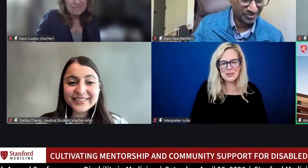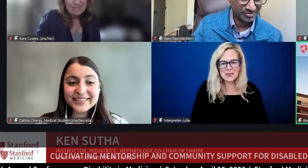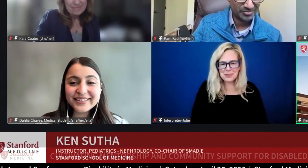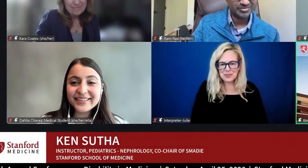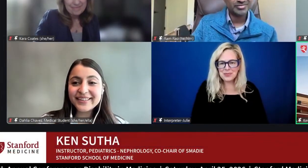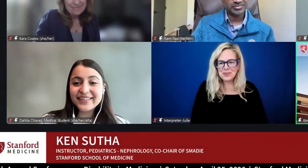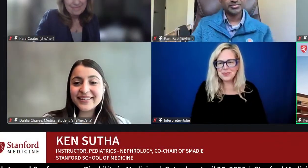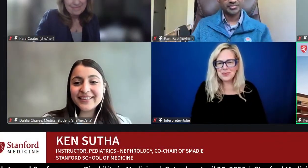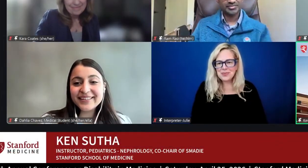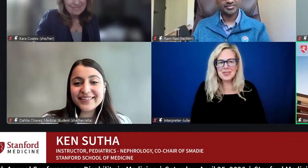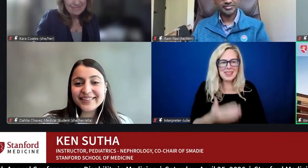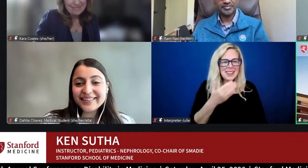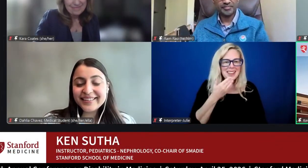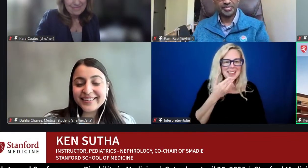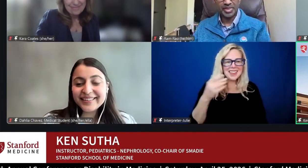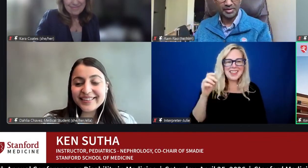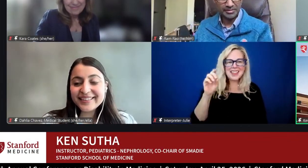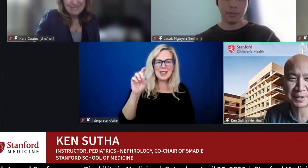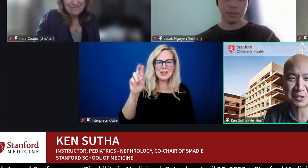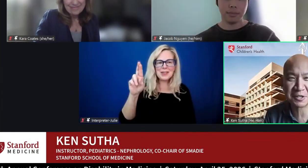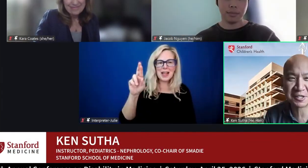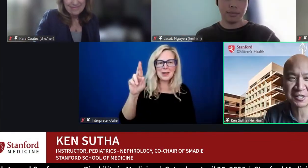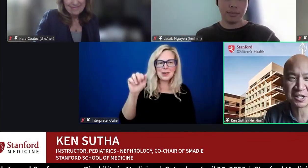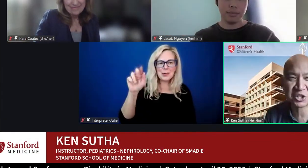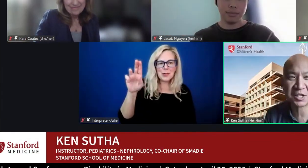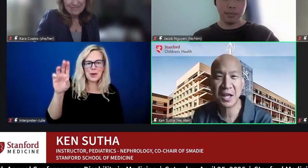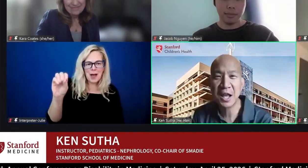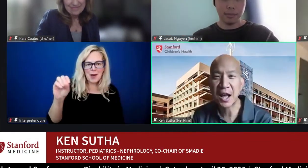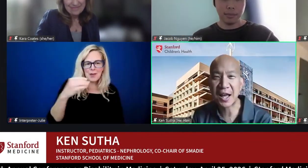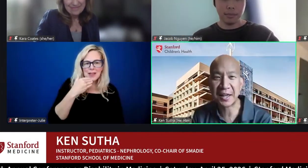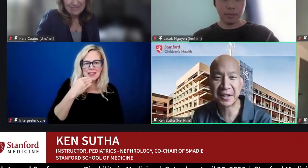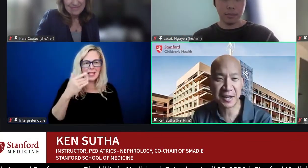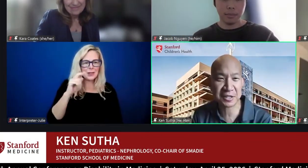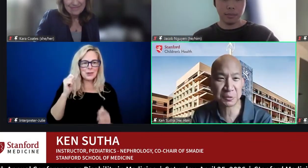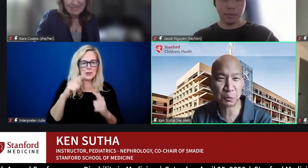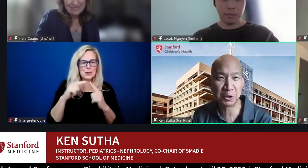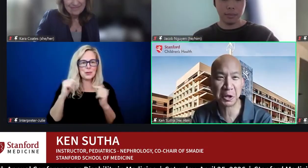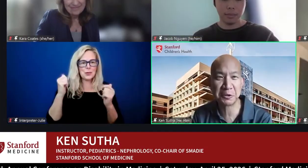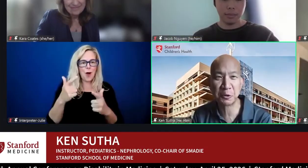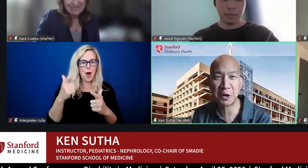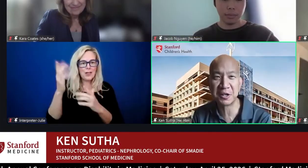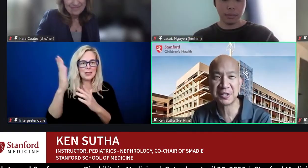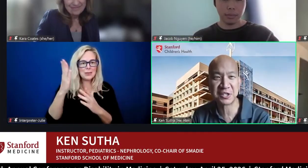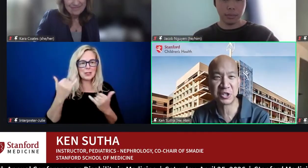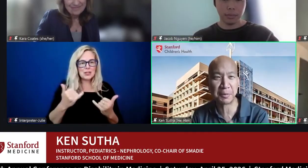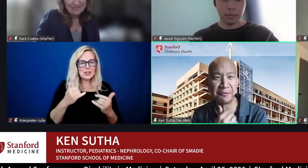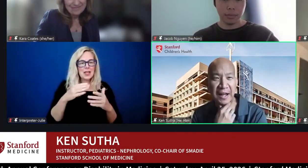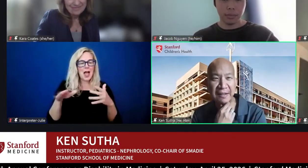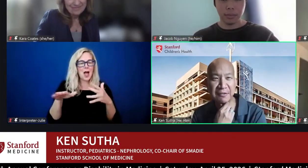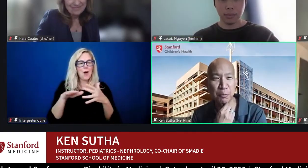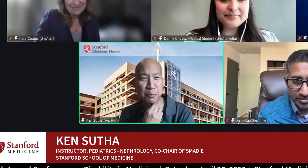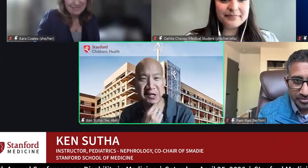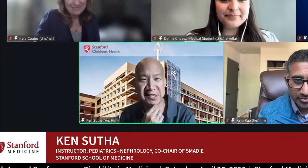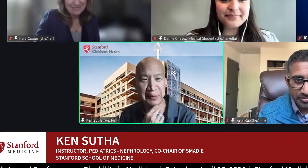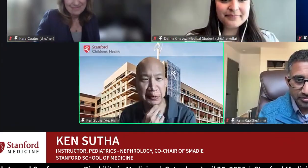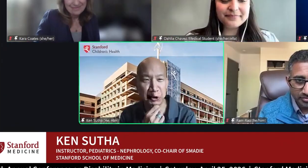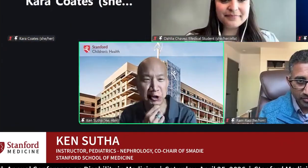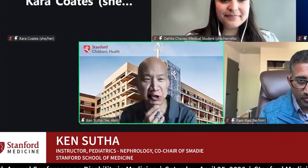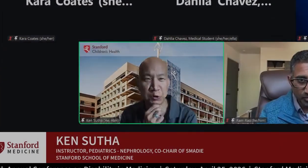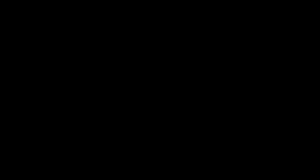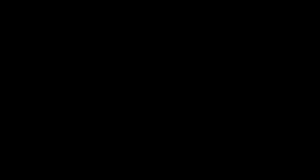Thank you, Dr. Rao, and thank you for all of the great speakers in this session. Next, we'll go to our session number 5.